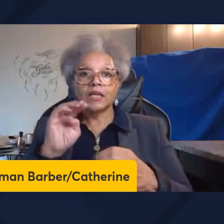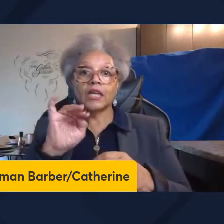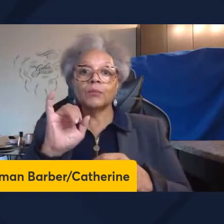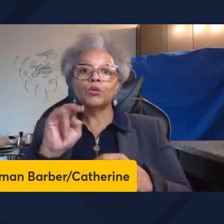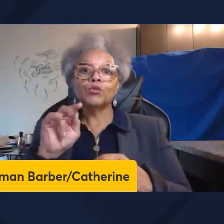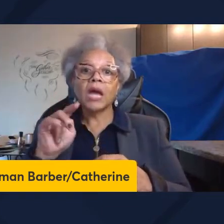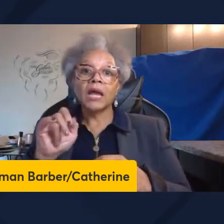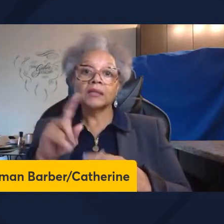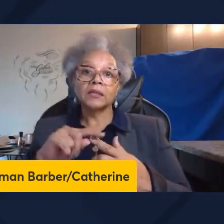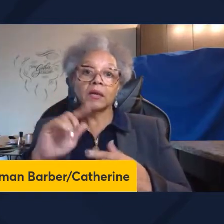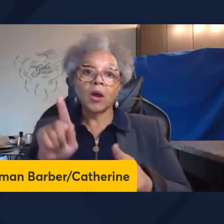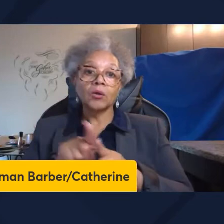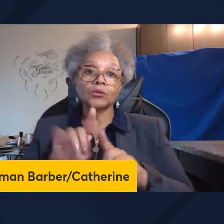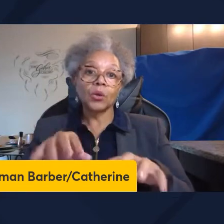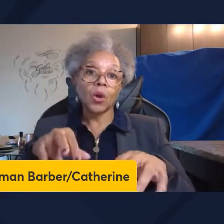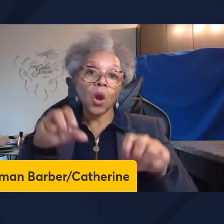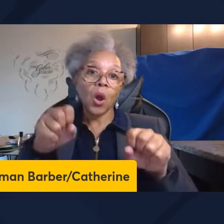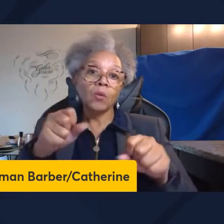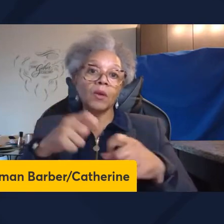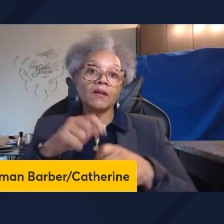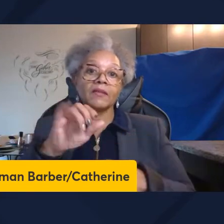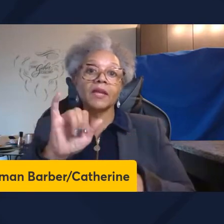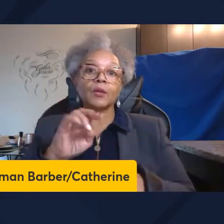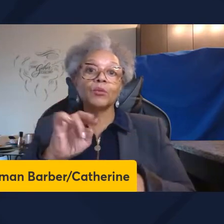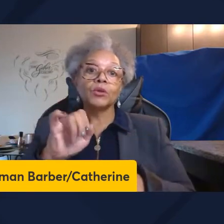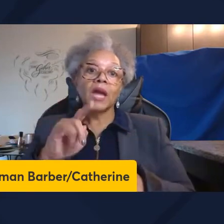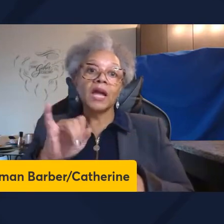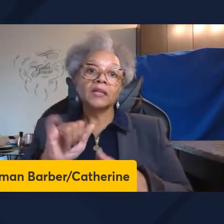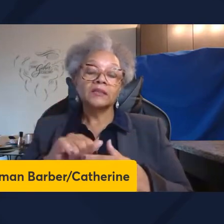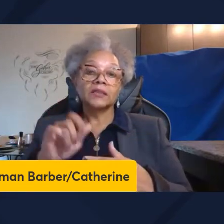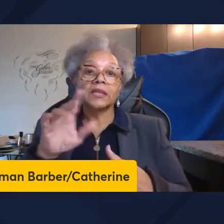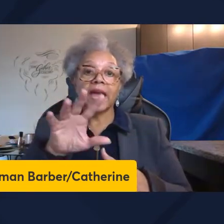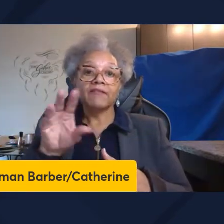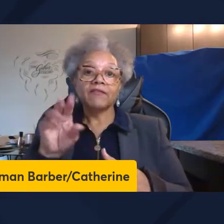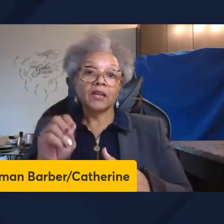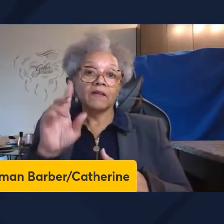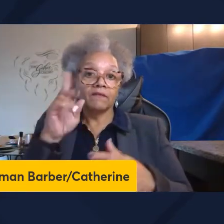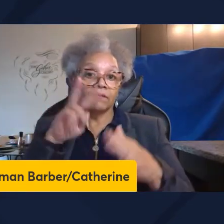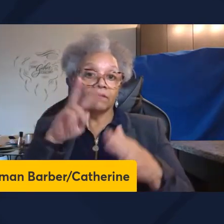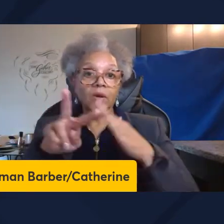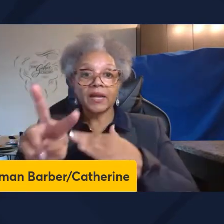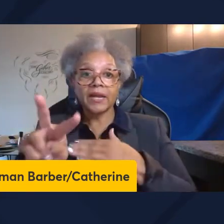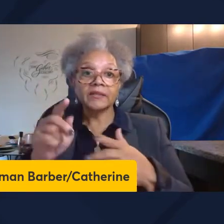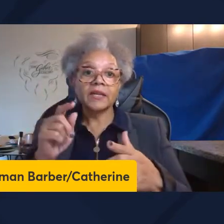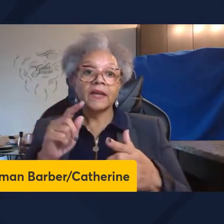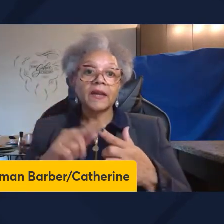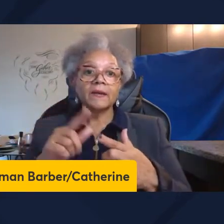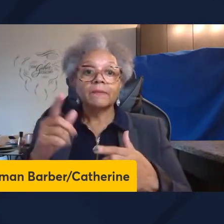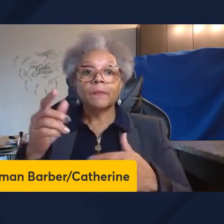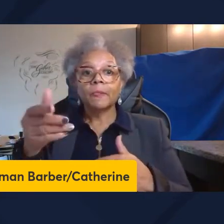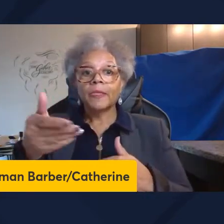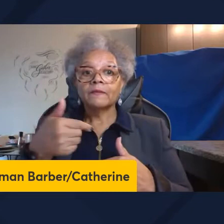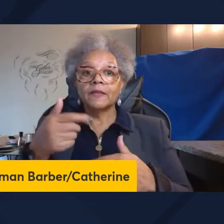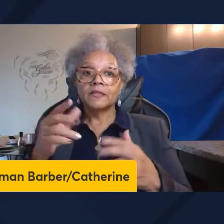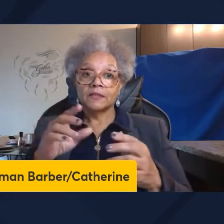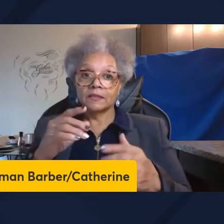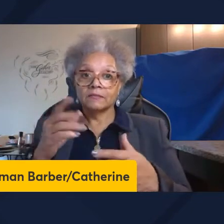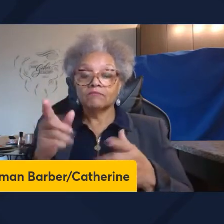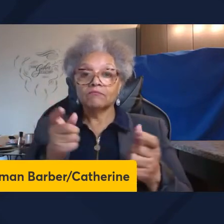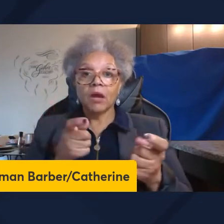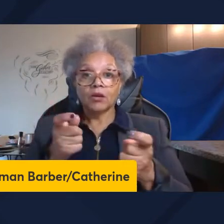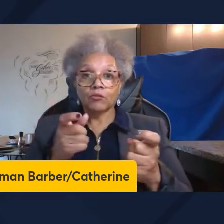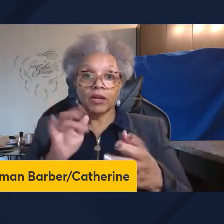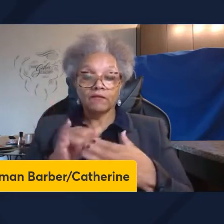host of the Immunology in Africa podcast. I will be the moderator for the basic immunology session today.